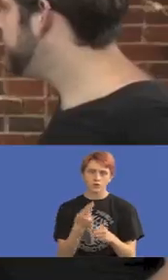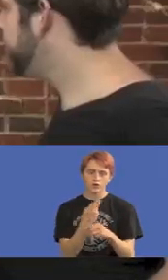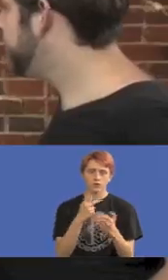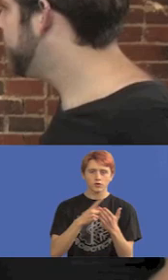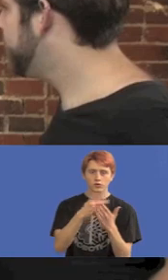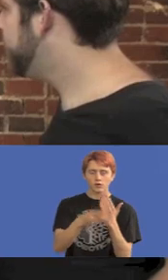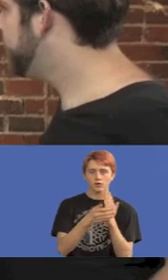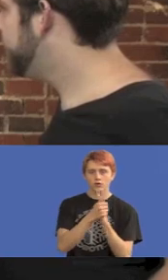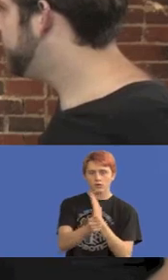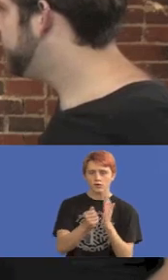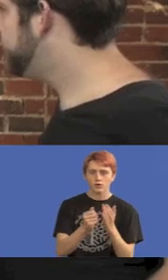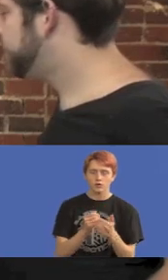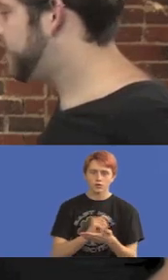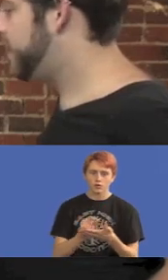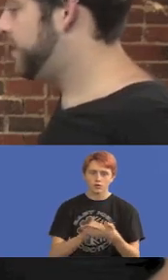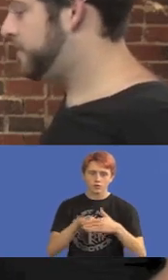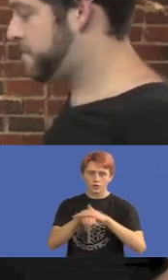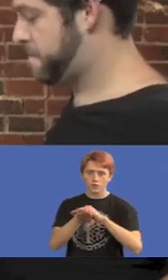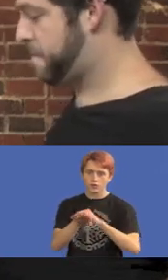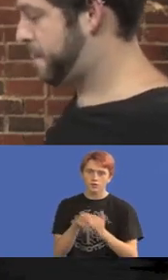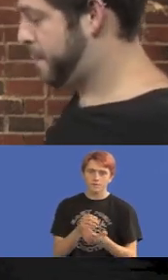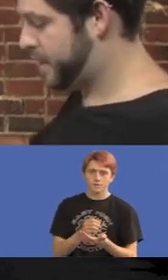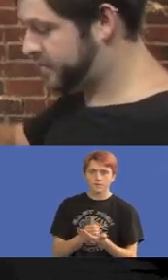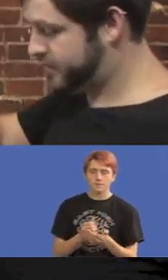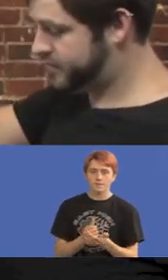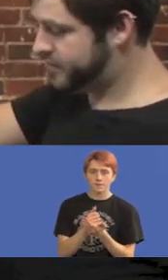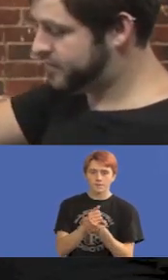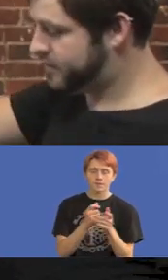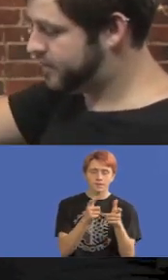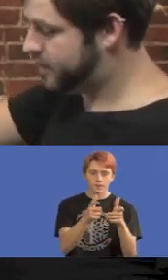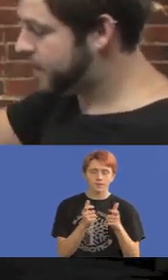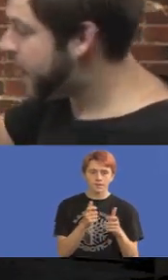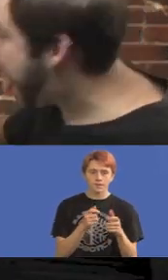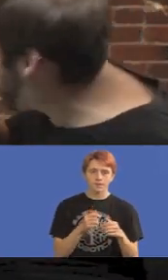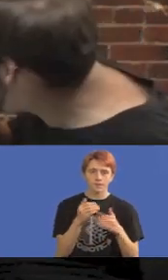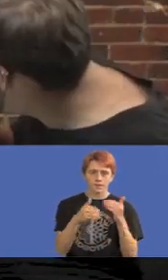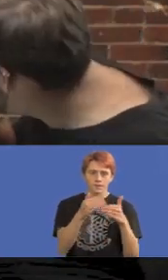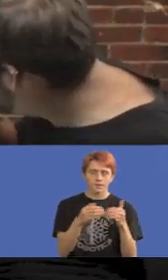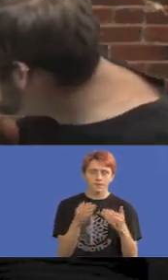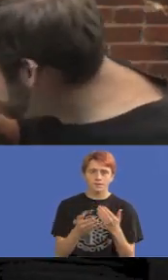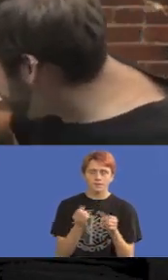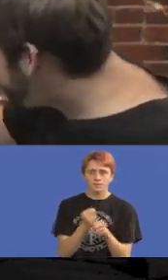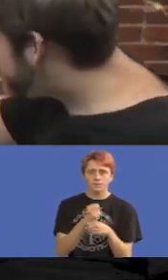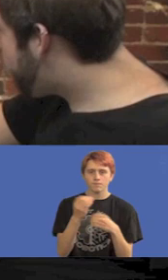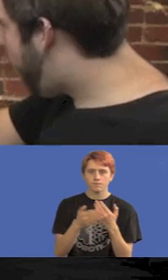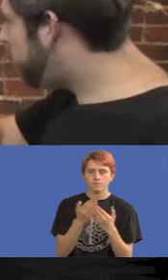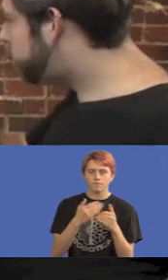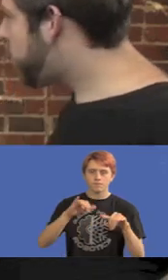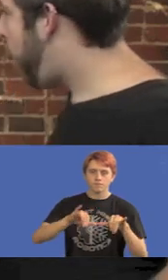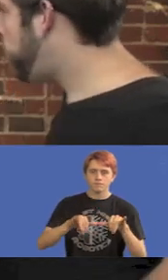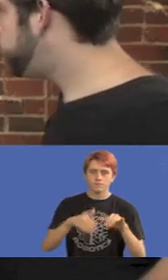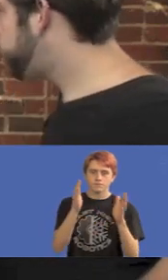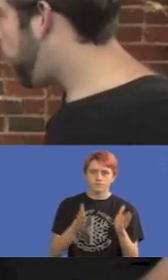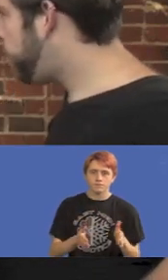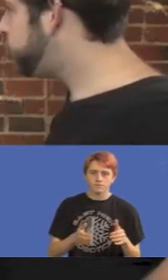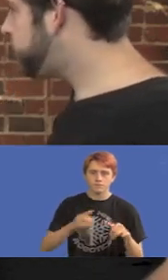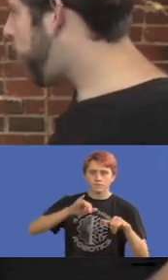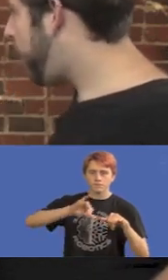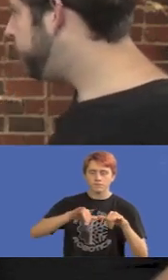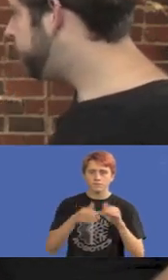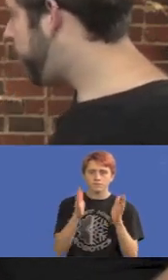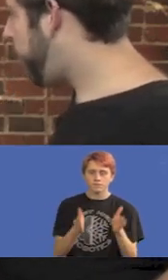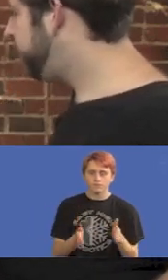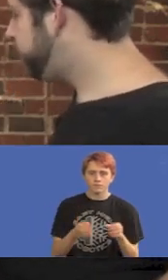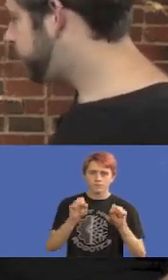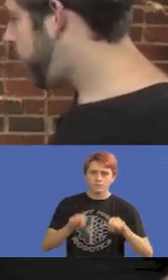now I get to use my programming skills to write Excel and Access applications that automate processes to make it easier for their engineers.